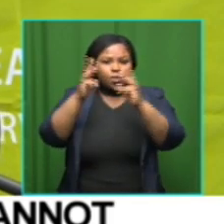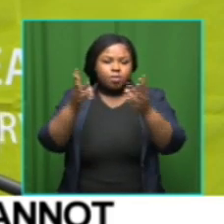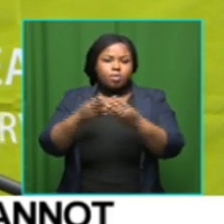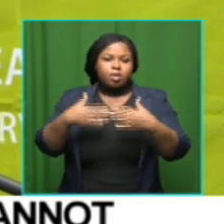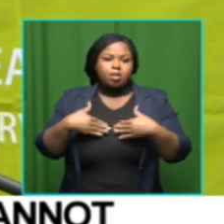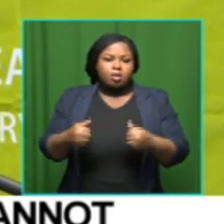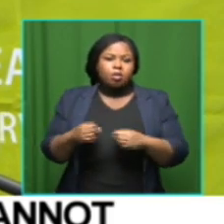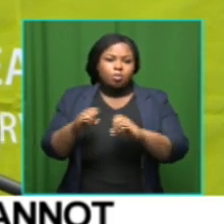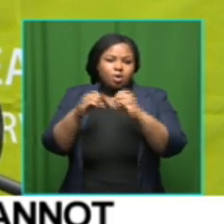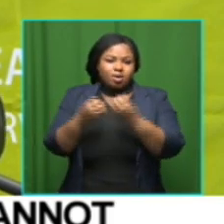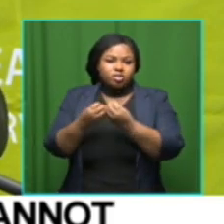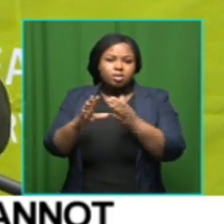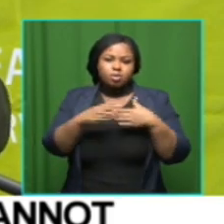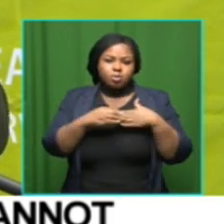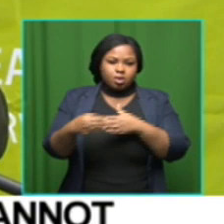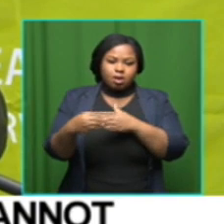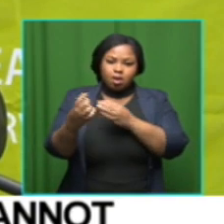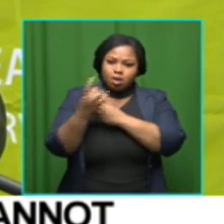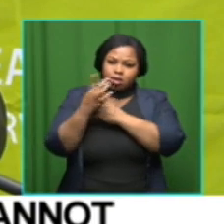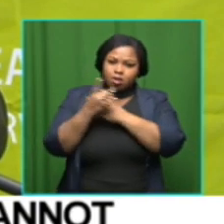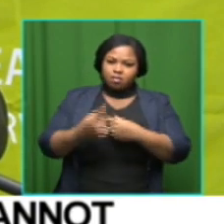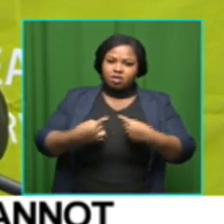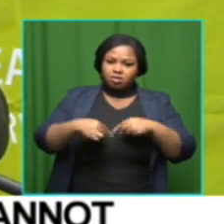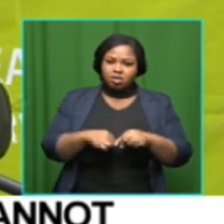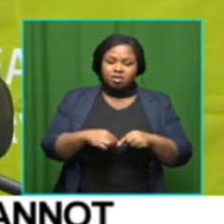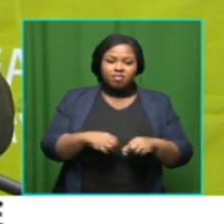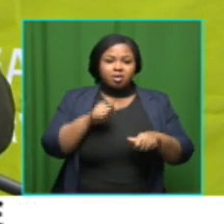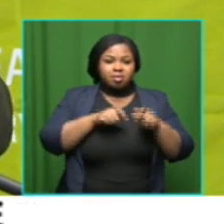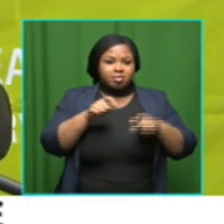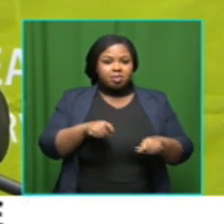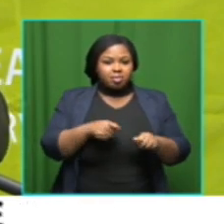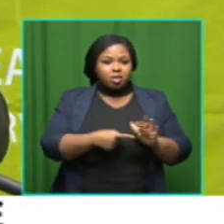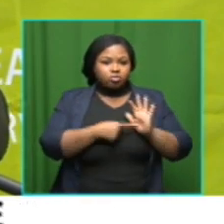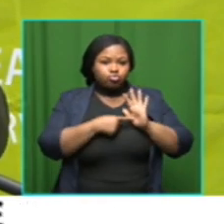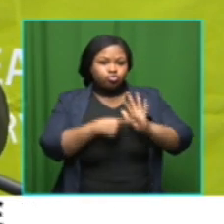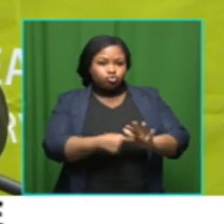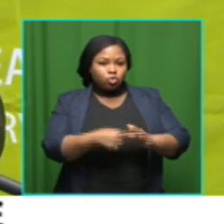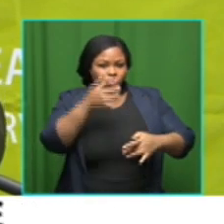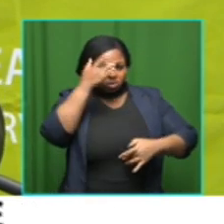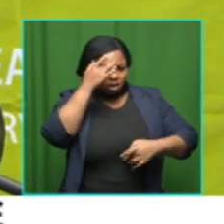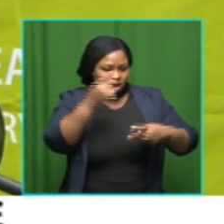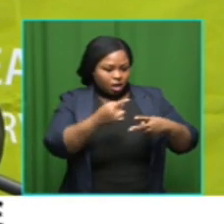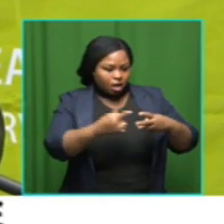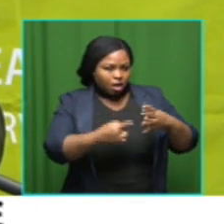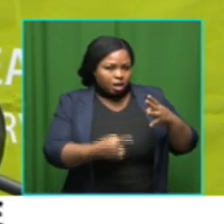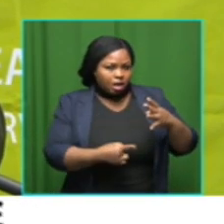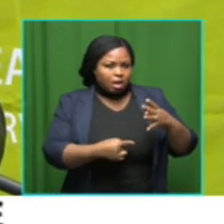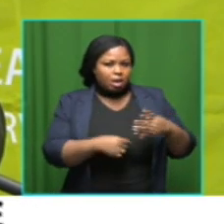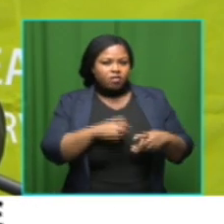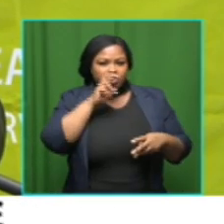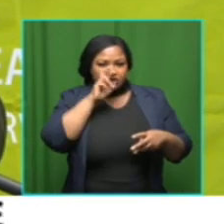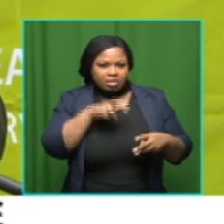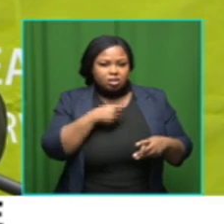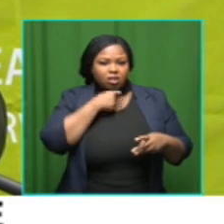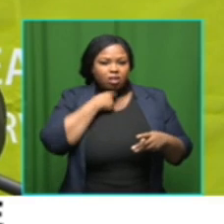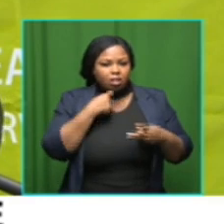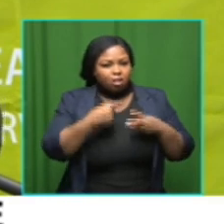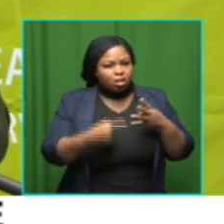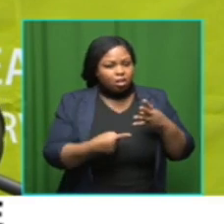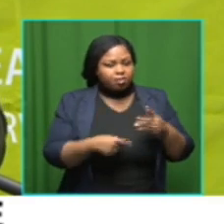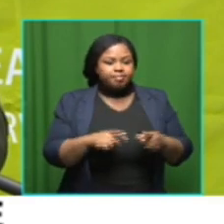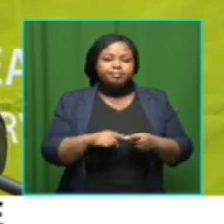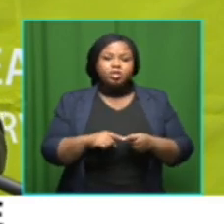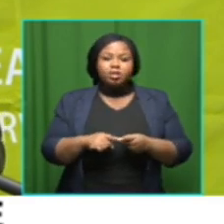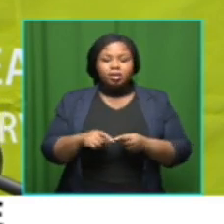Health Organization guidance, that those who are symptomatic, those who are sick, those who are taking care of people who are infected,